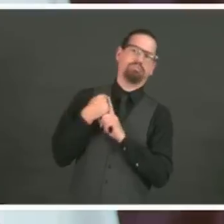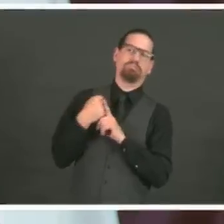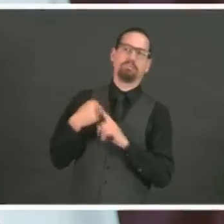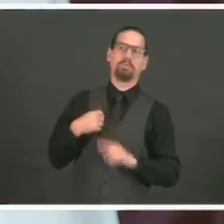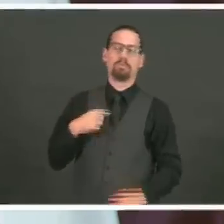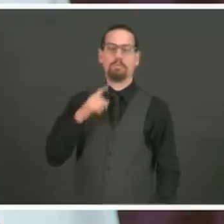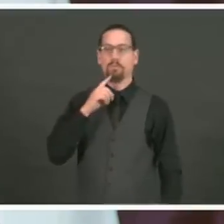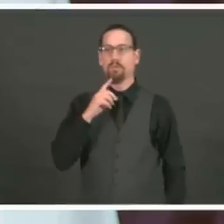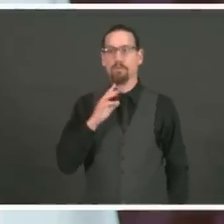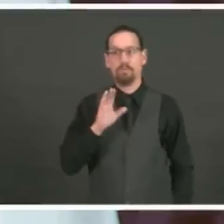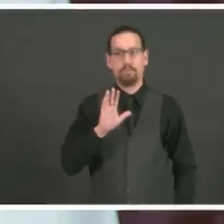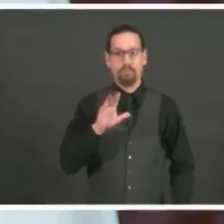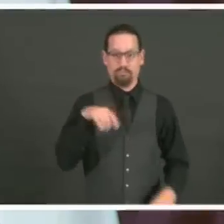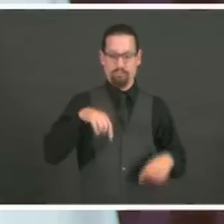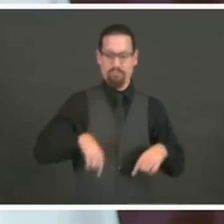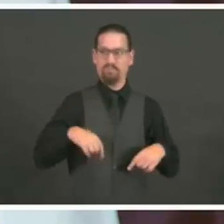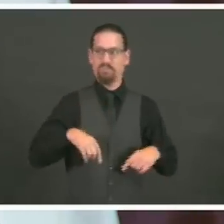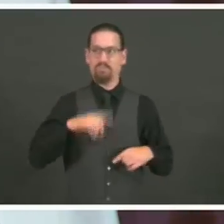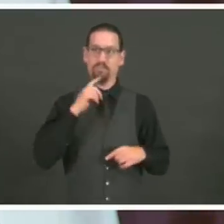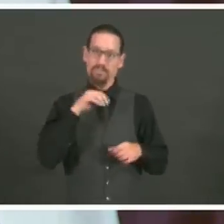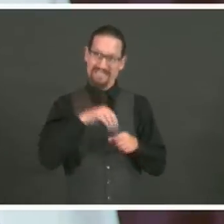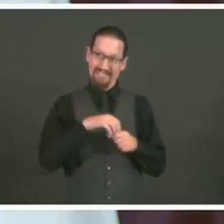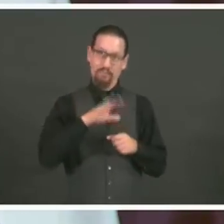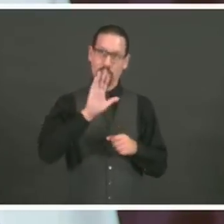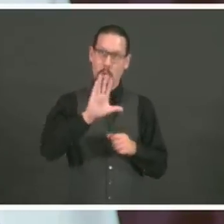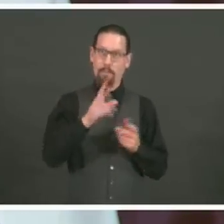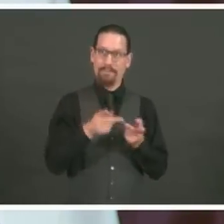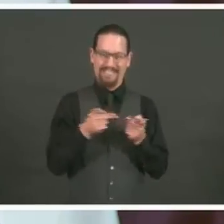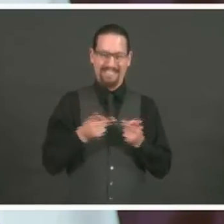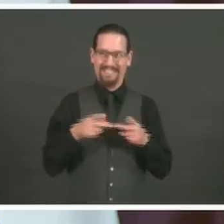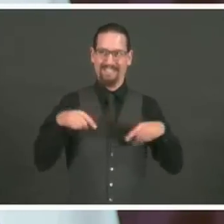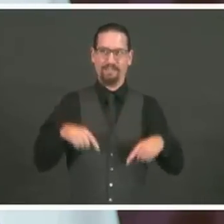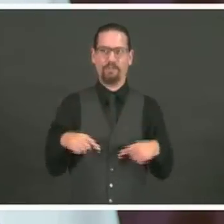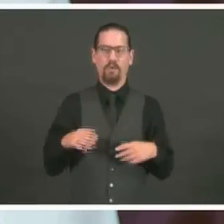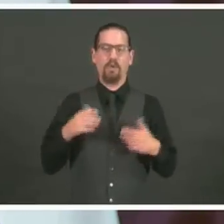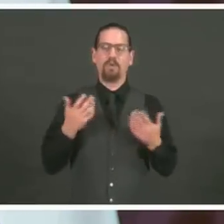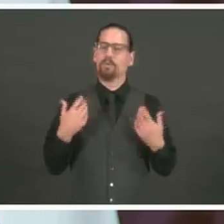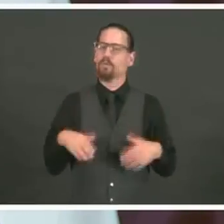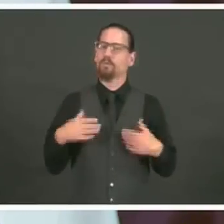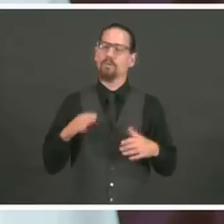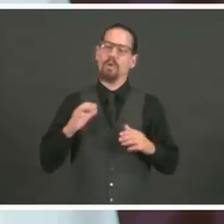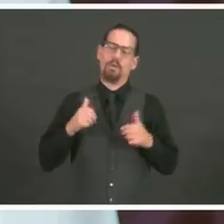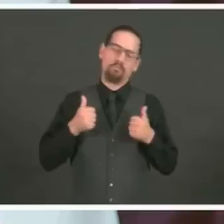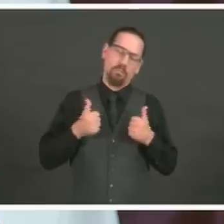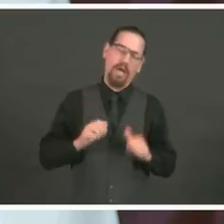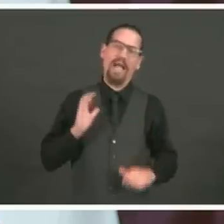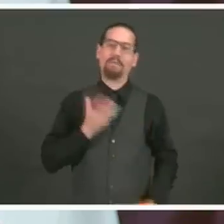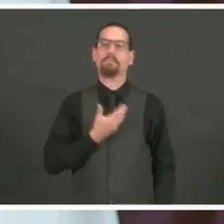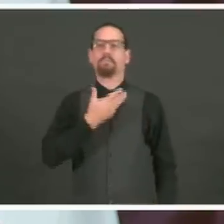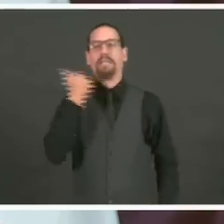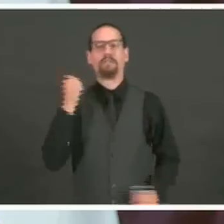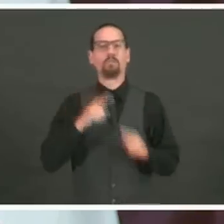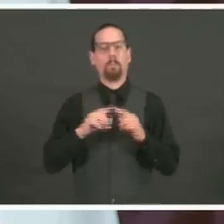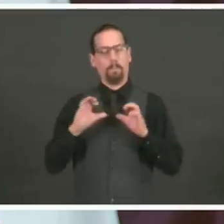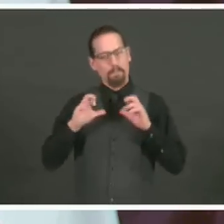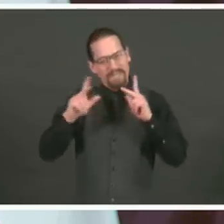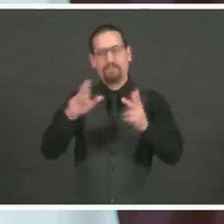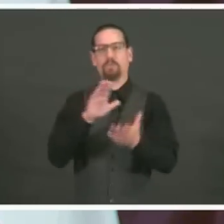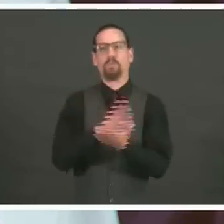position, should be that we all try to the best of our ability to get kids back in school.